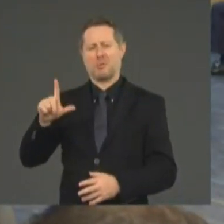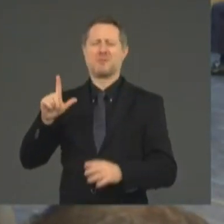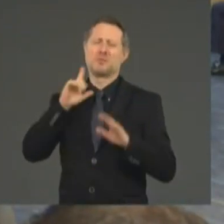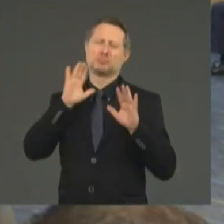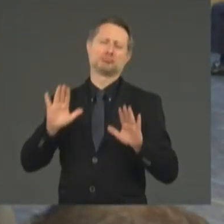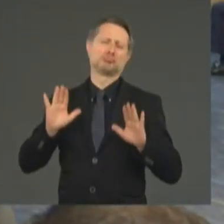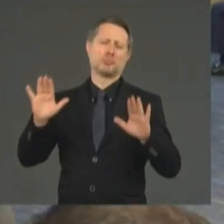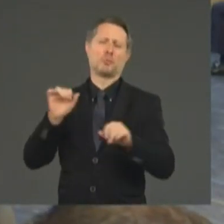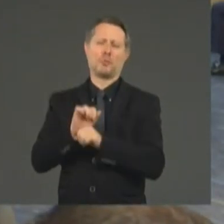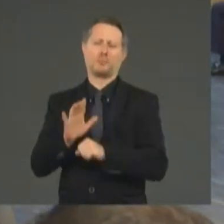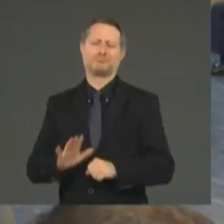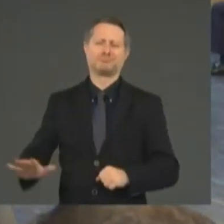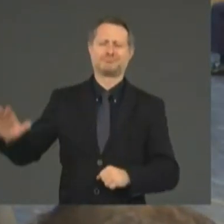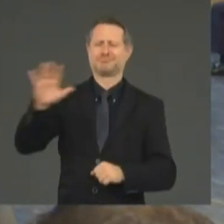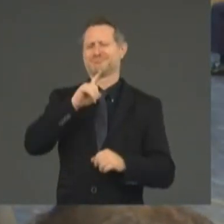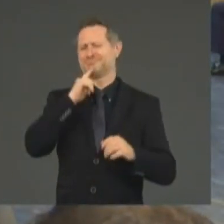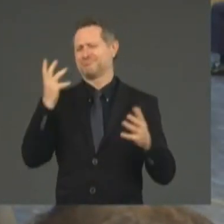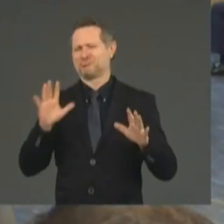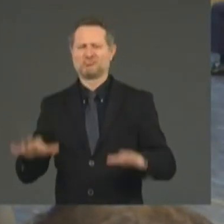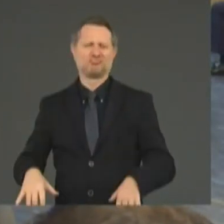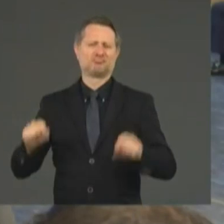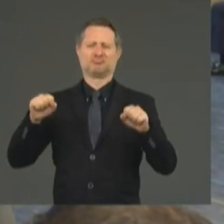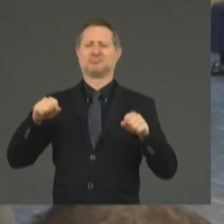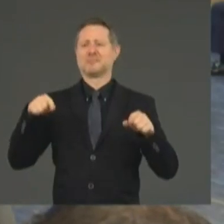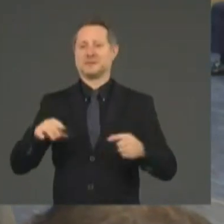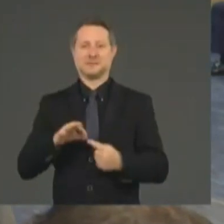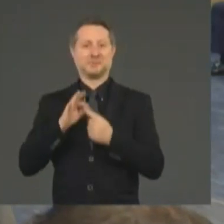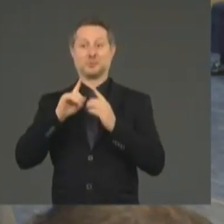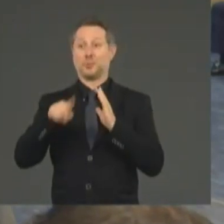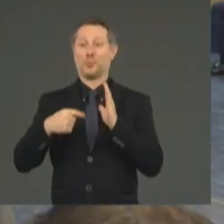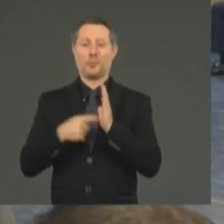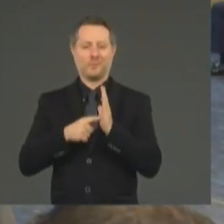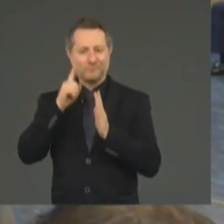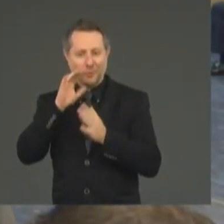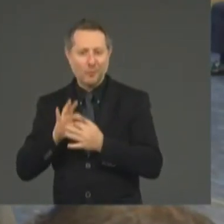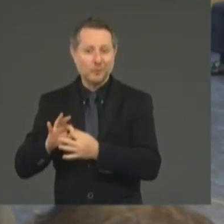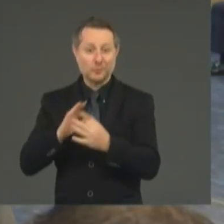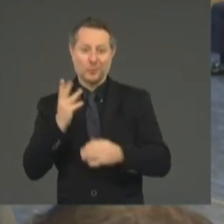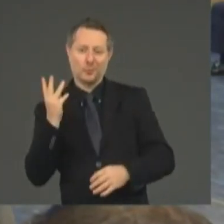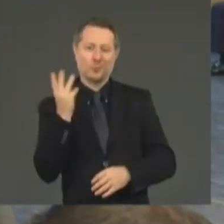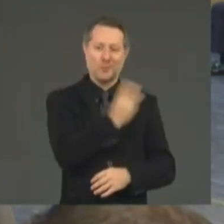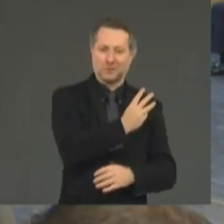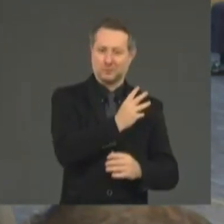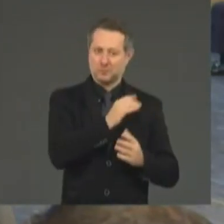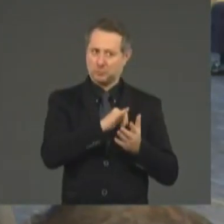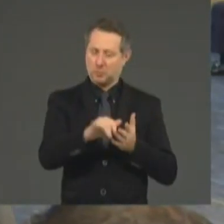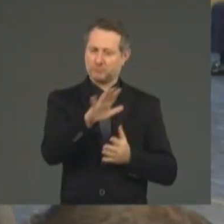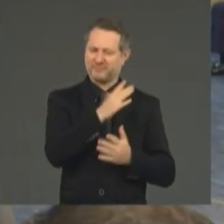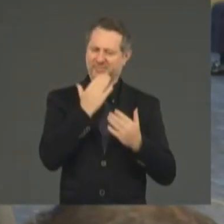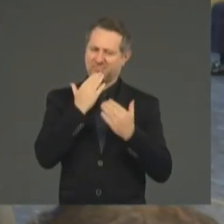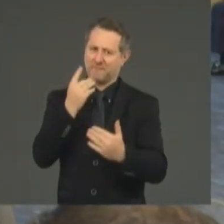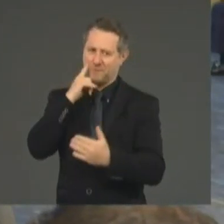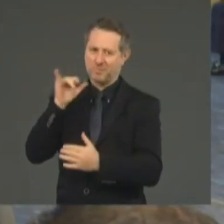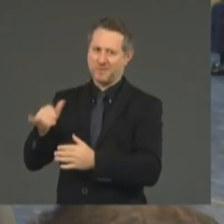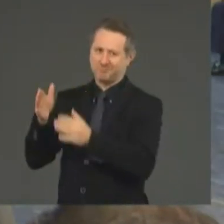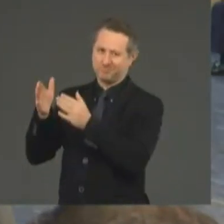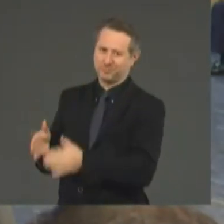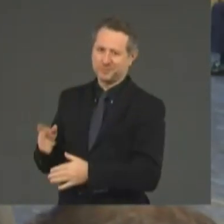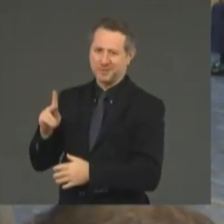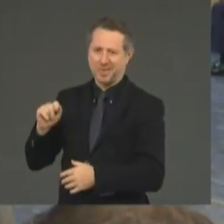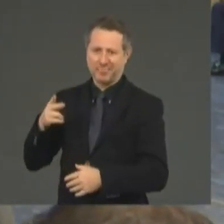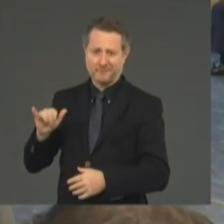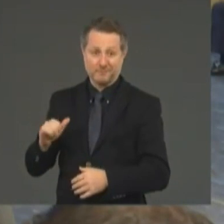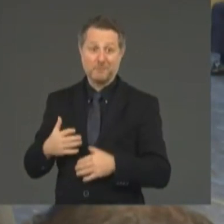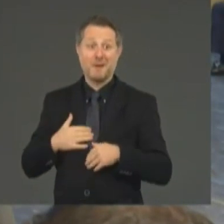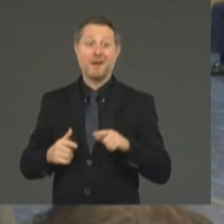a special role in coordinating Western New York, so we thank her very much for what she's done. To my left,